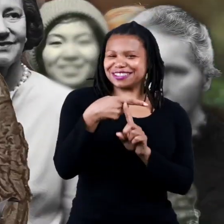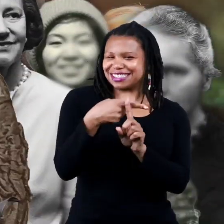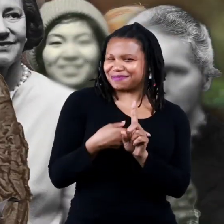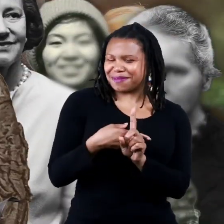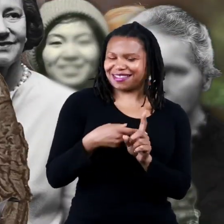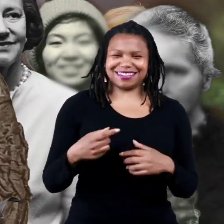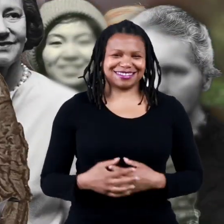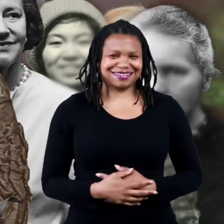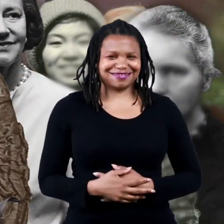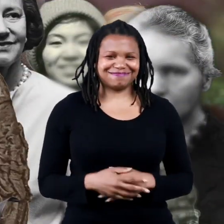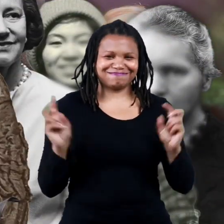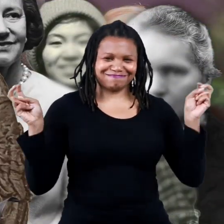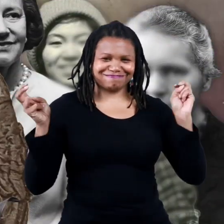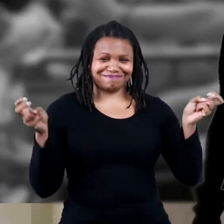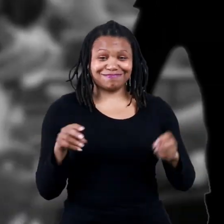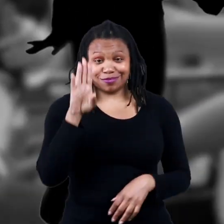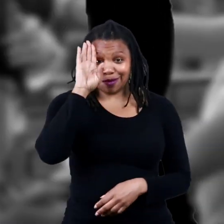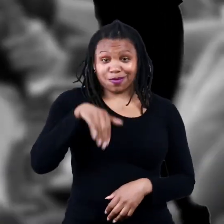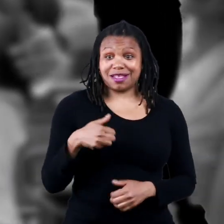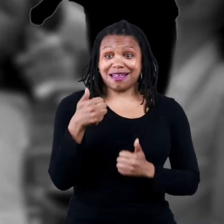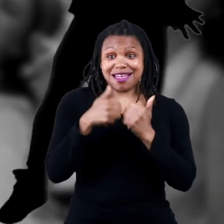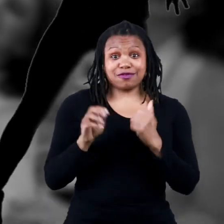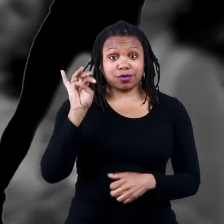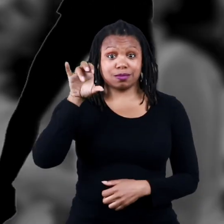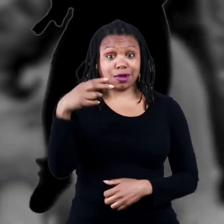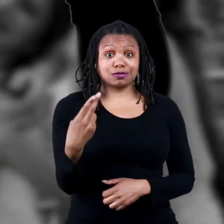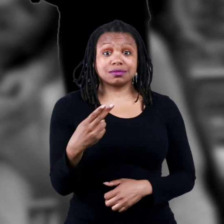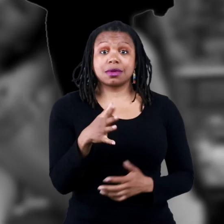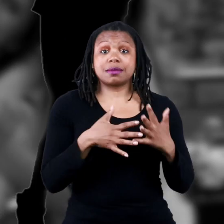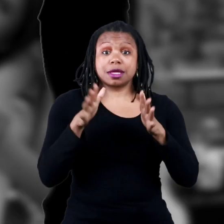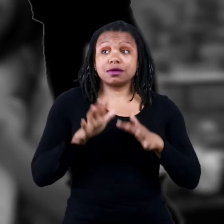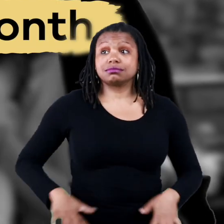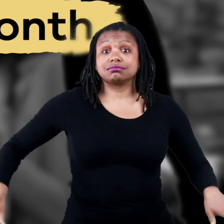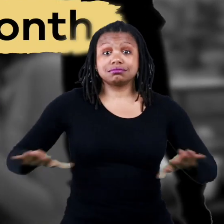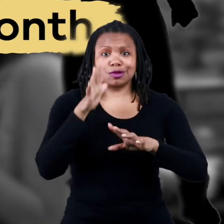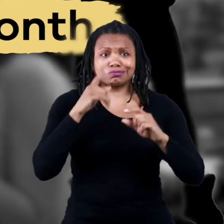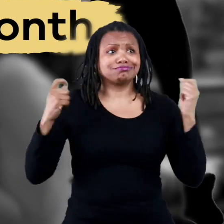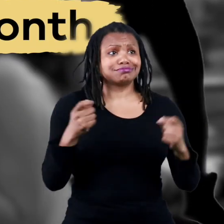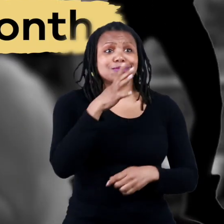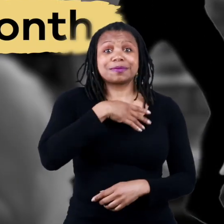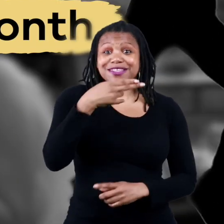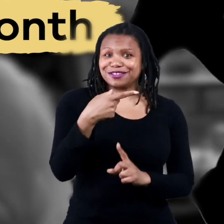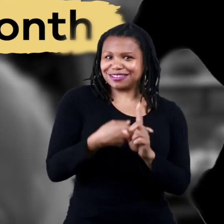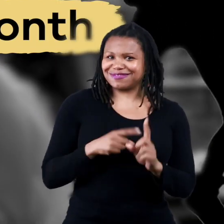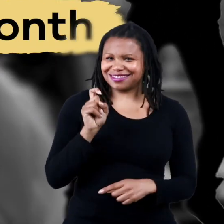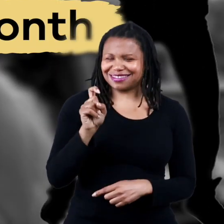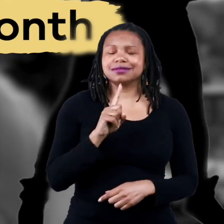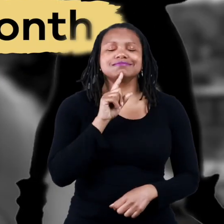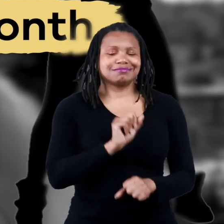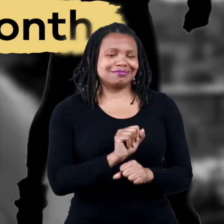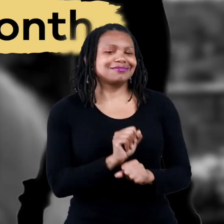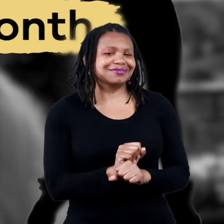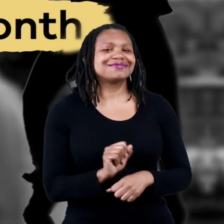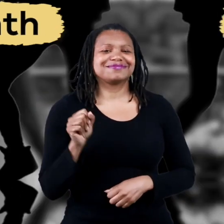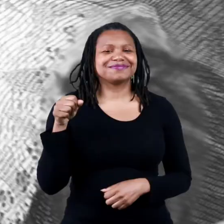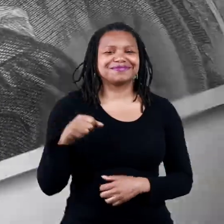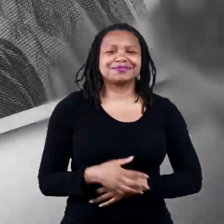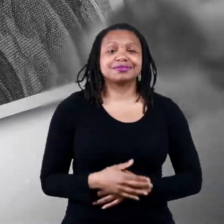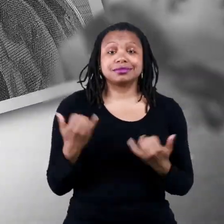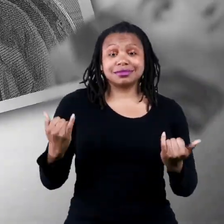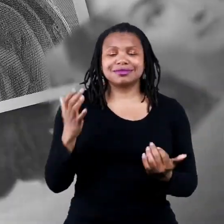Women's History Month. Do you know that every March, Americans celebrate Women's History Month? For